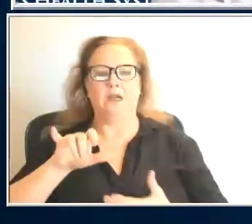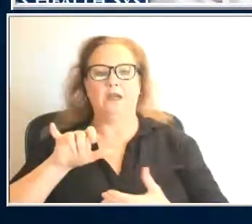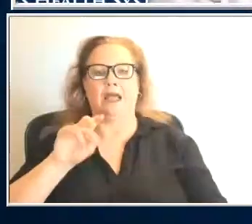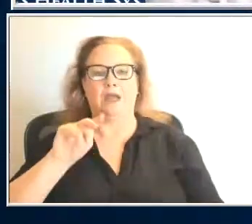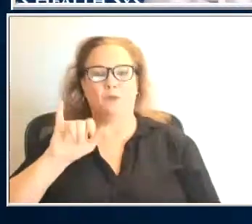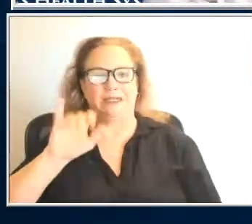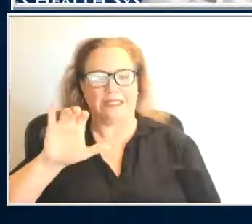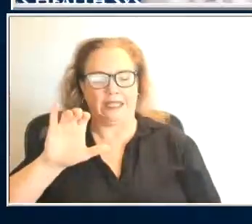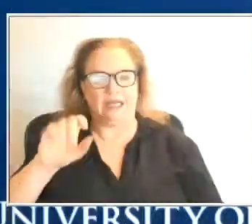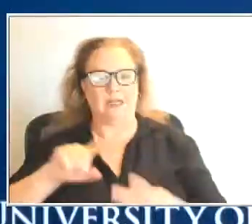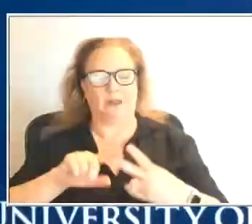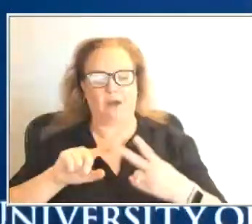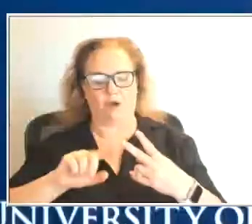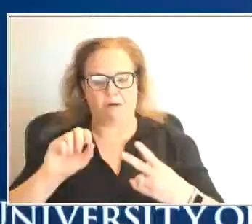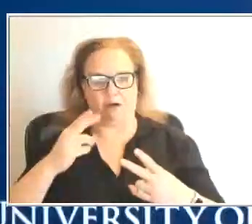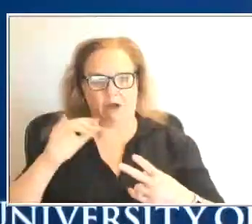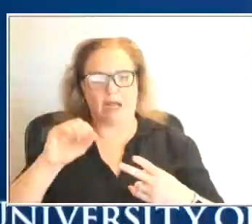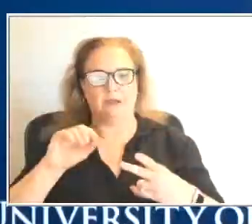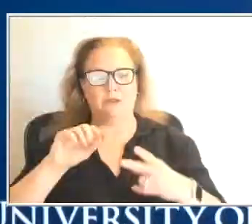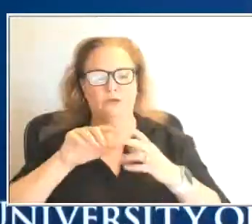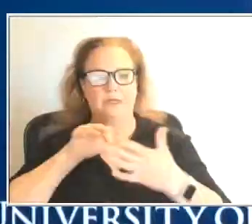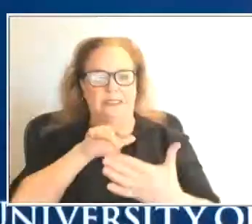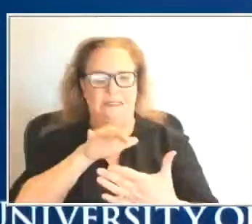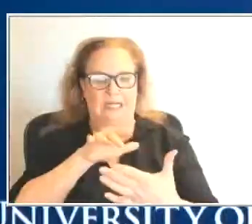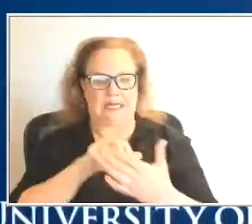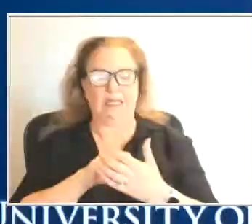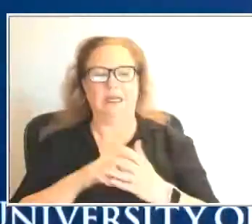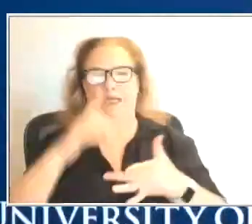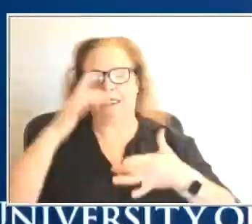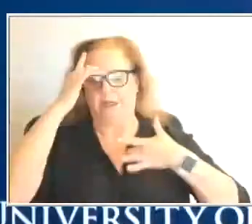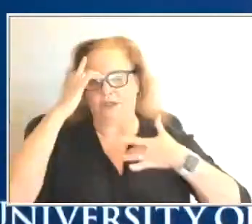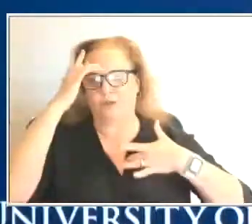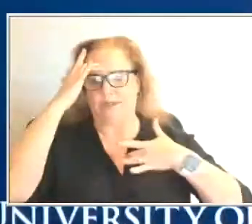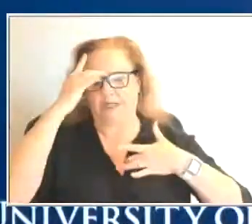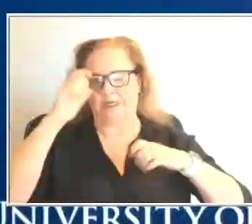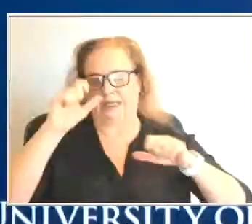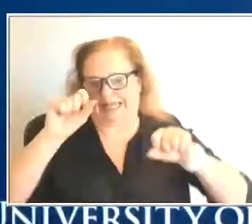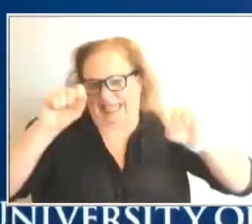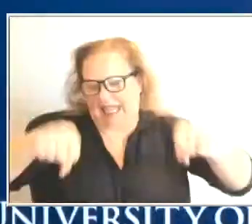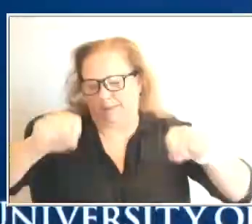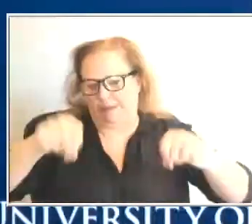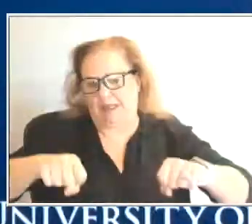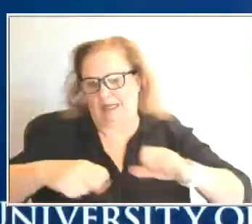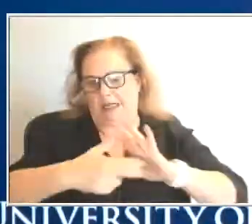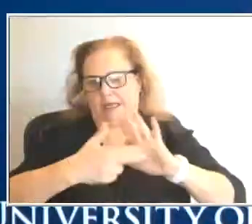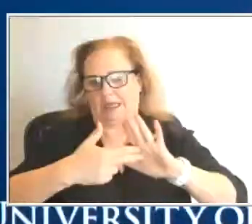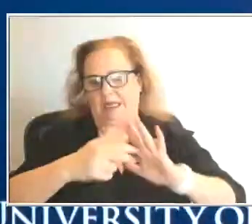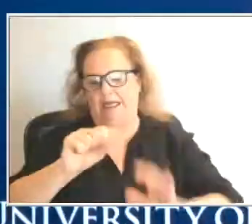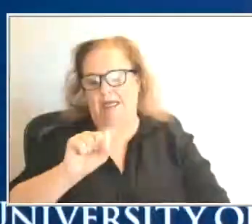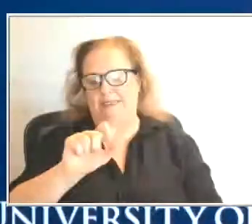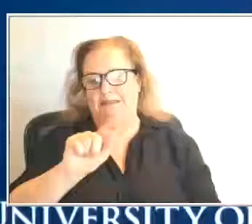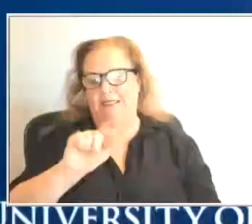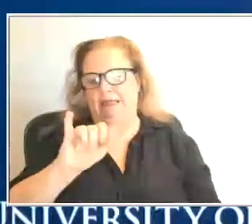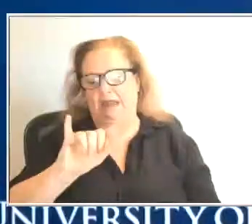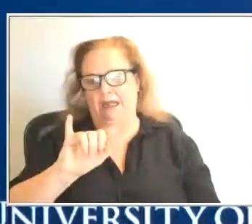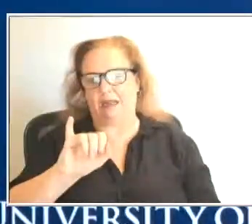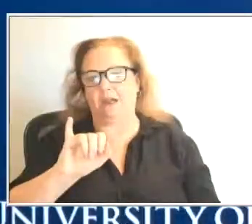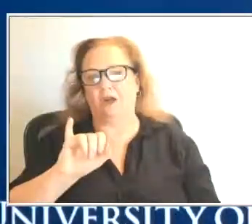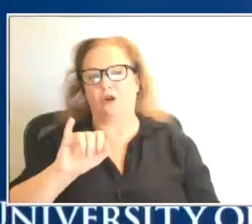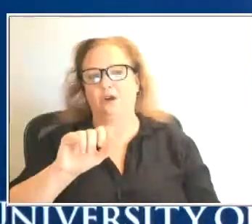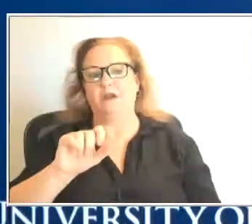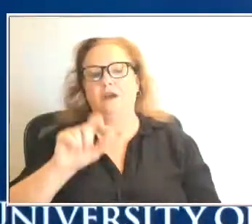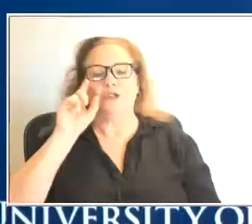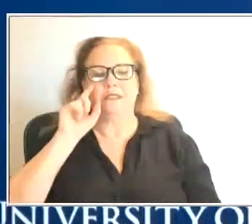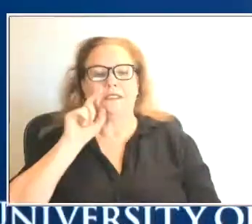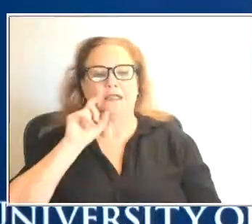and this is also a disease that can be considered a STI or sexually transmitted infection. However,